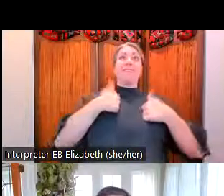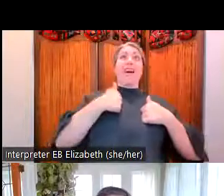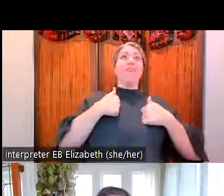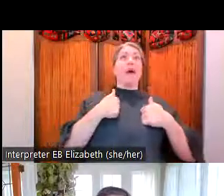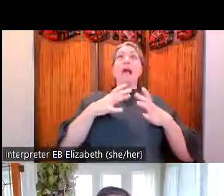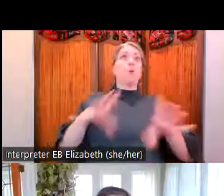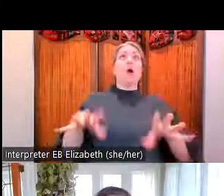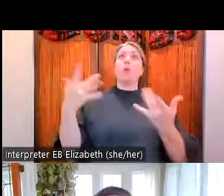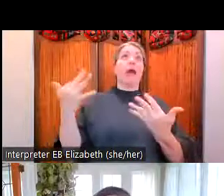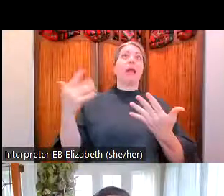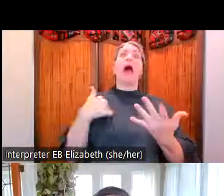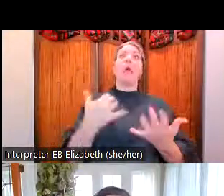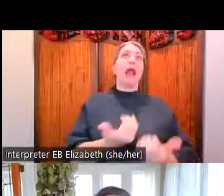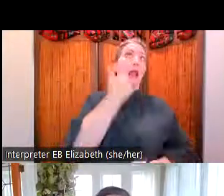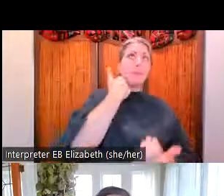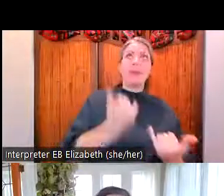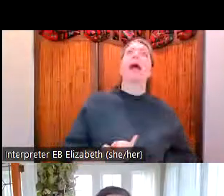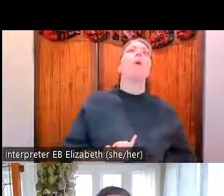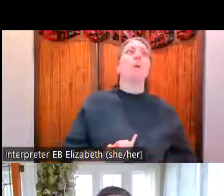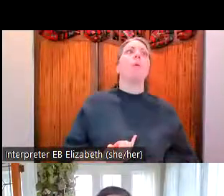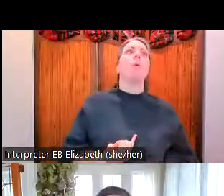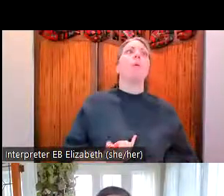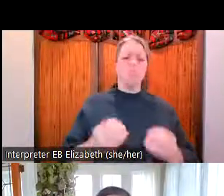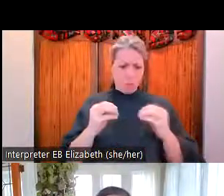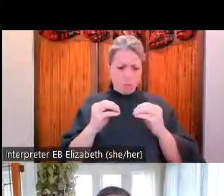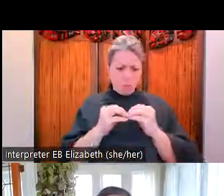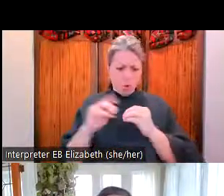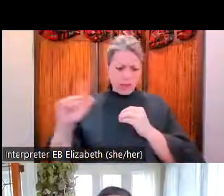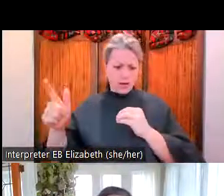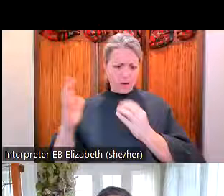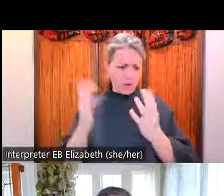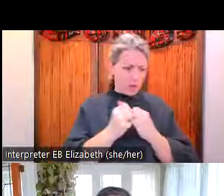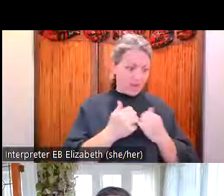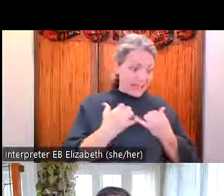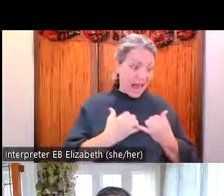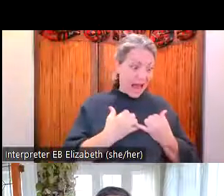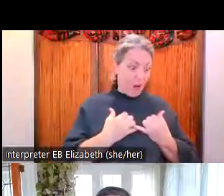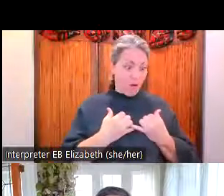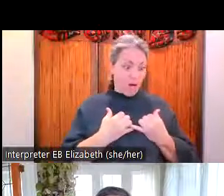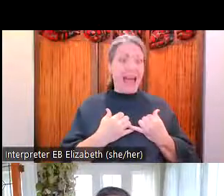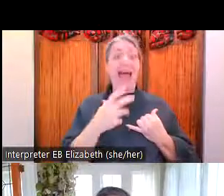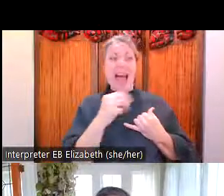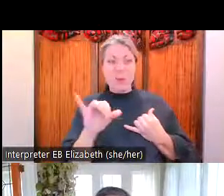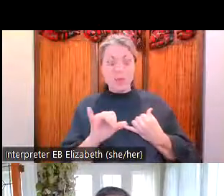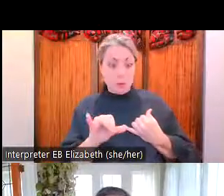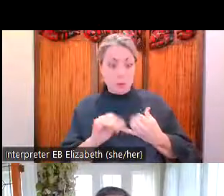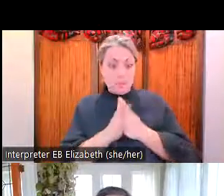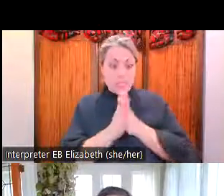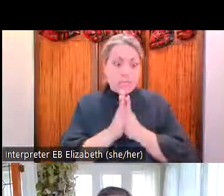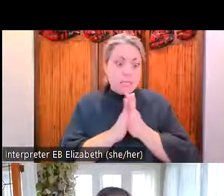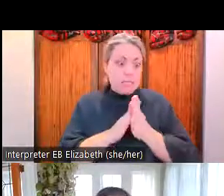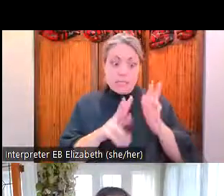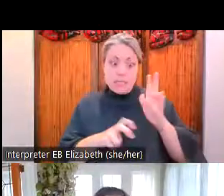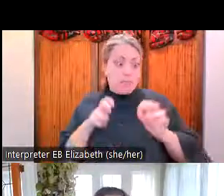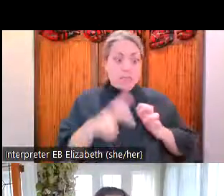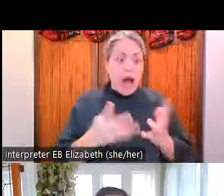the same information, more later versus now, but also actually had to resist the temptation, the impulse, the emotion of, I want